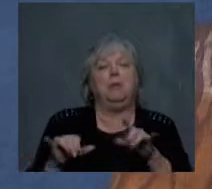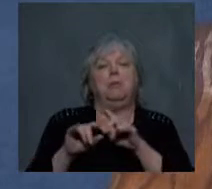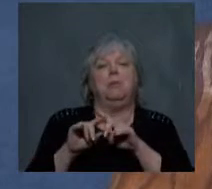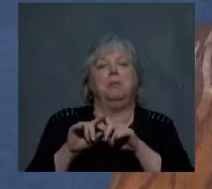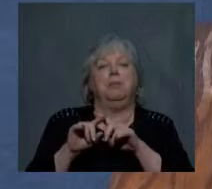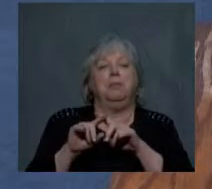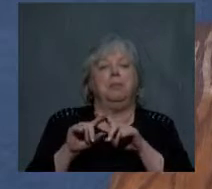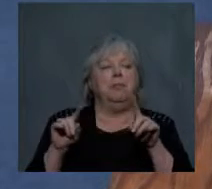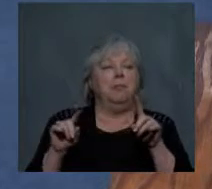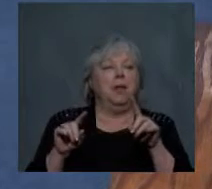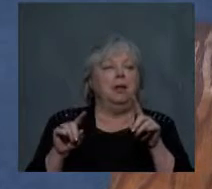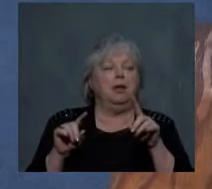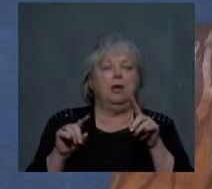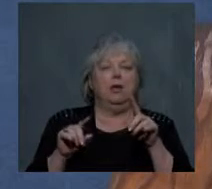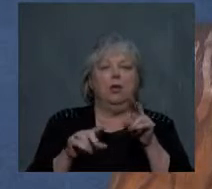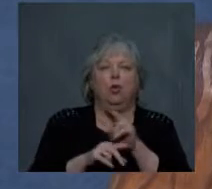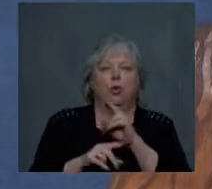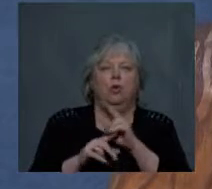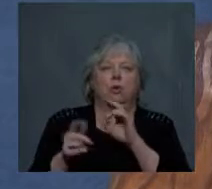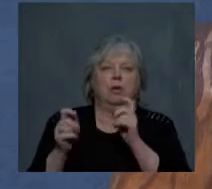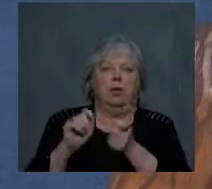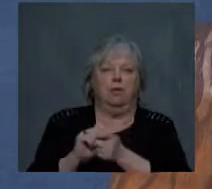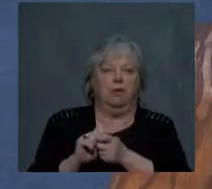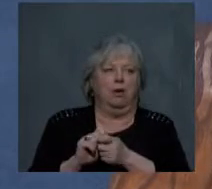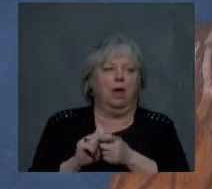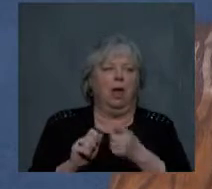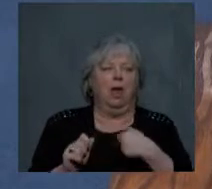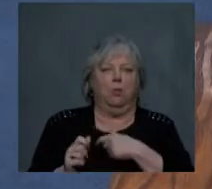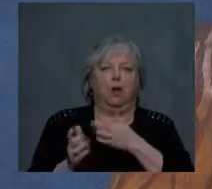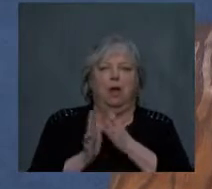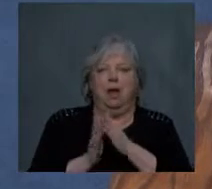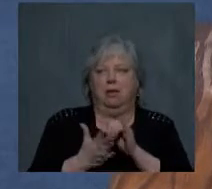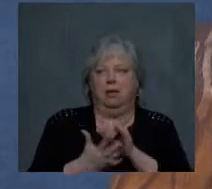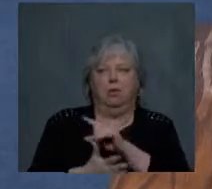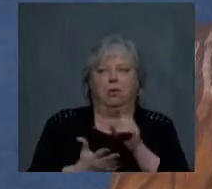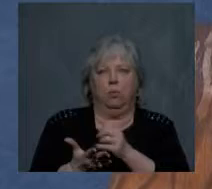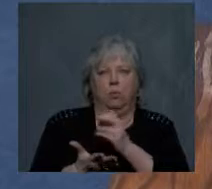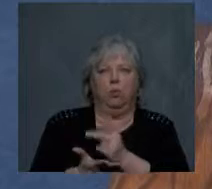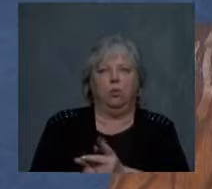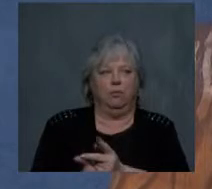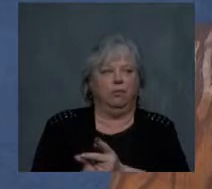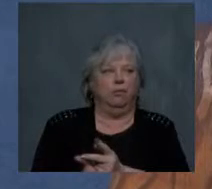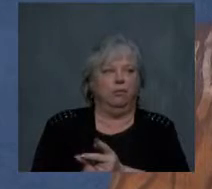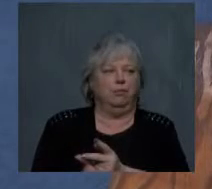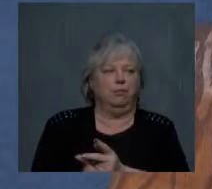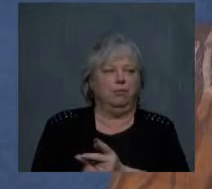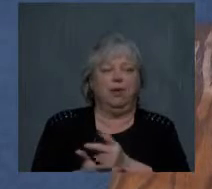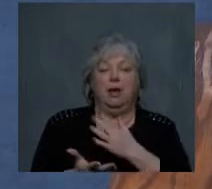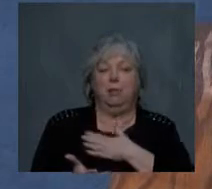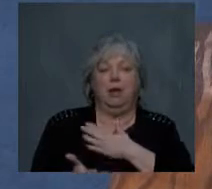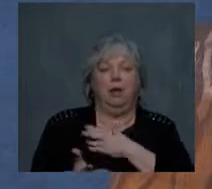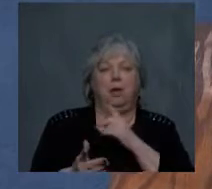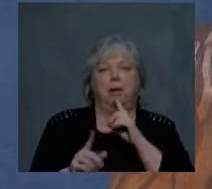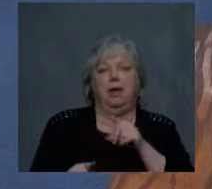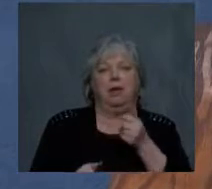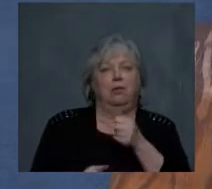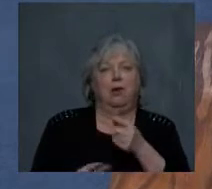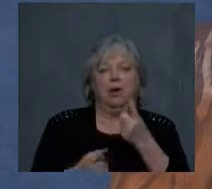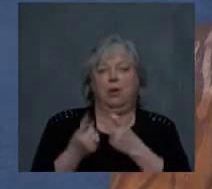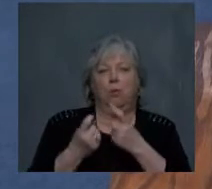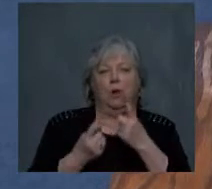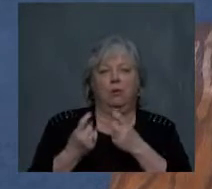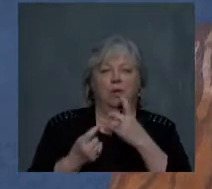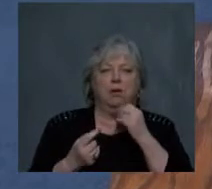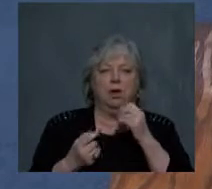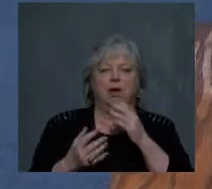foundation's application is modified, accomplishes that, and we ask that it be approved. I'm certainly pleased to address any questions, and I'll reserve the balance of our